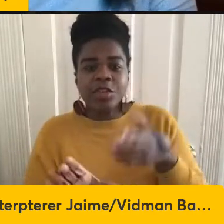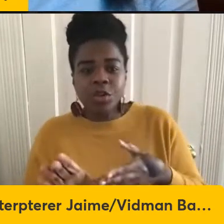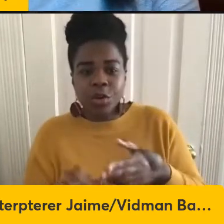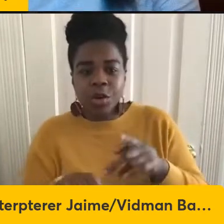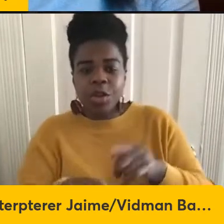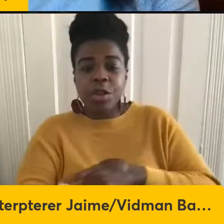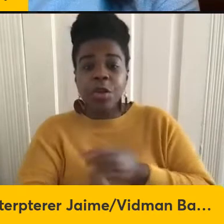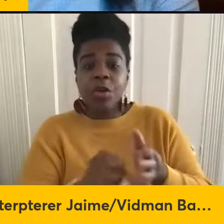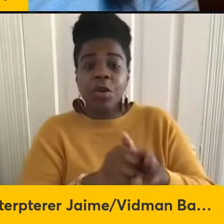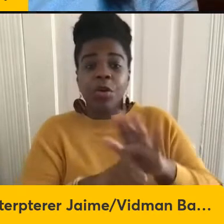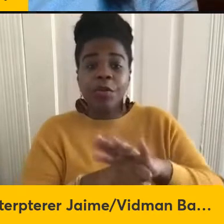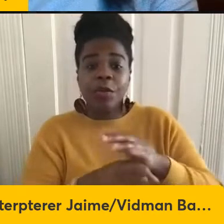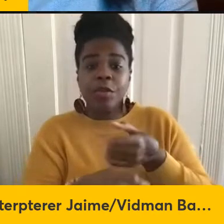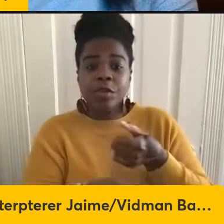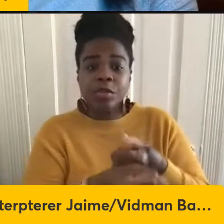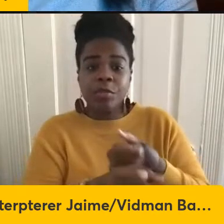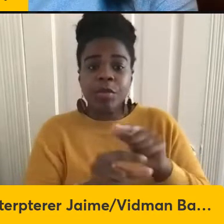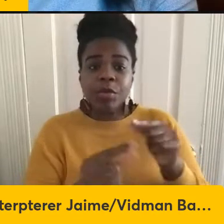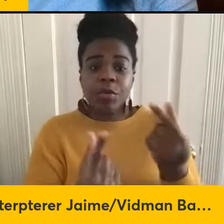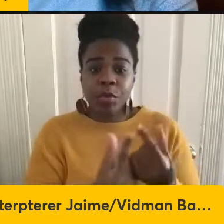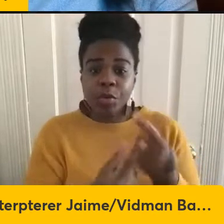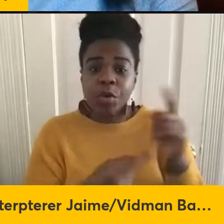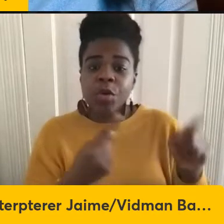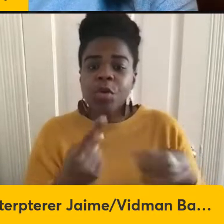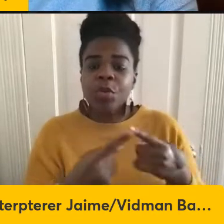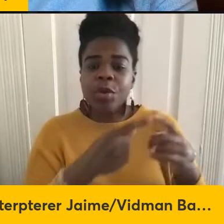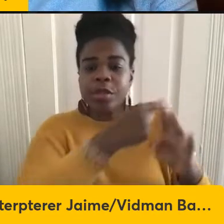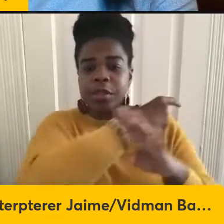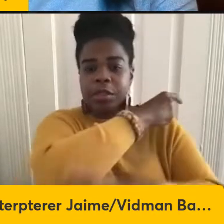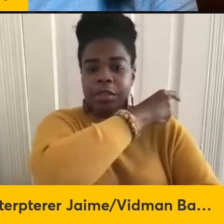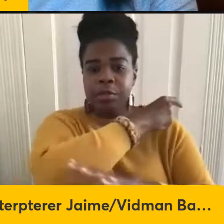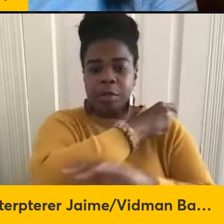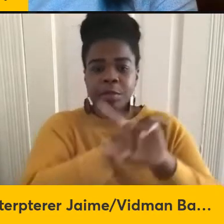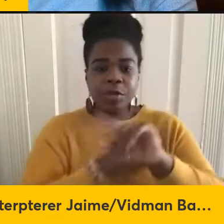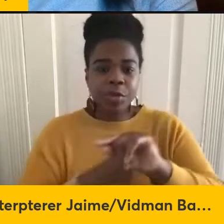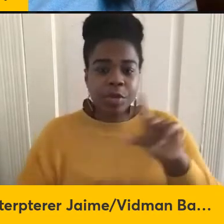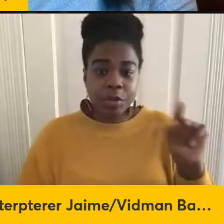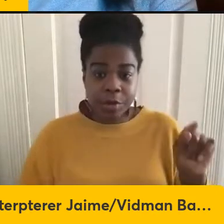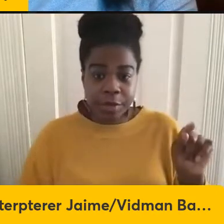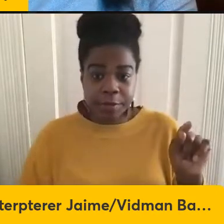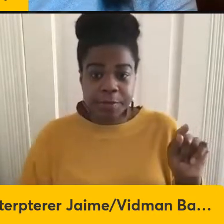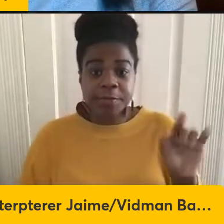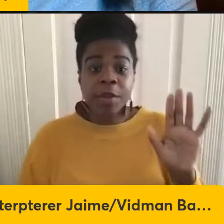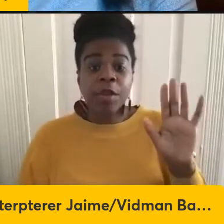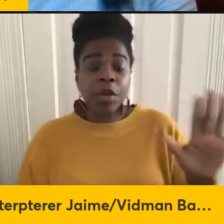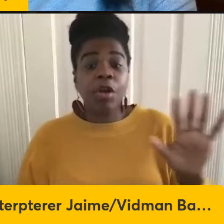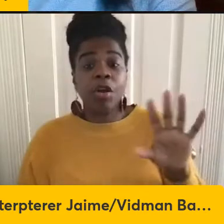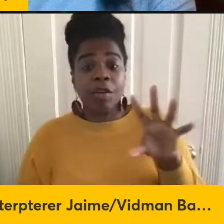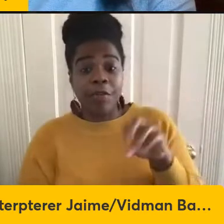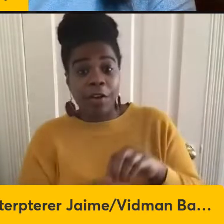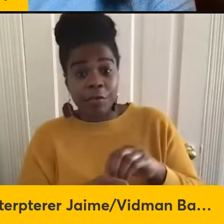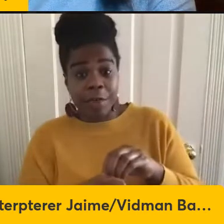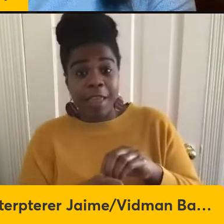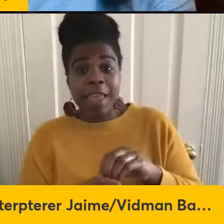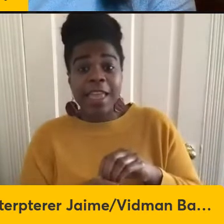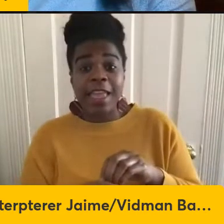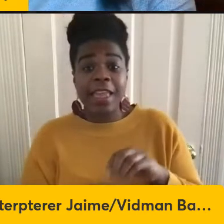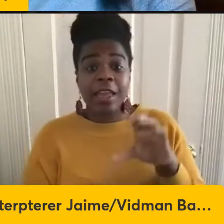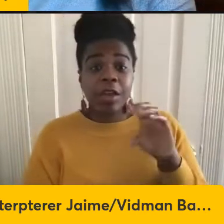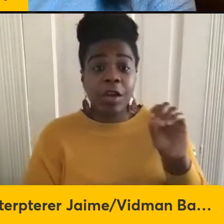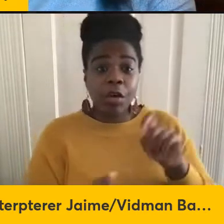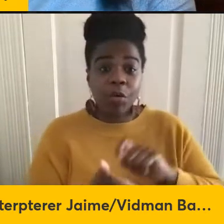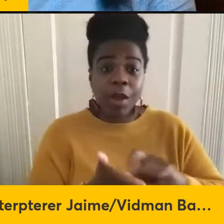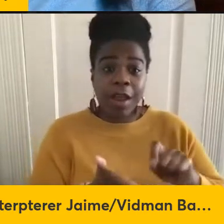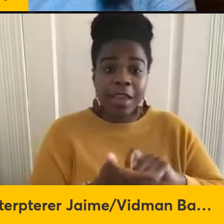COVID support group in autumn of 2020. Her involvement in co-authoring a an article in The